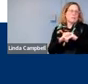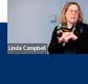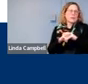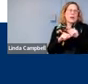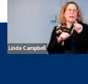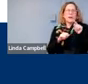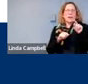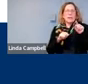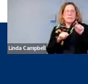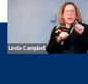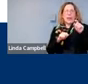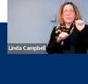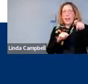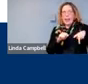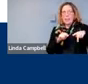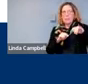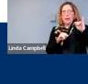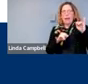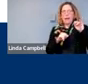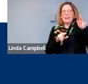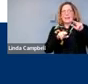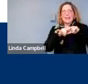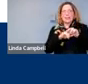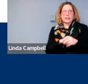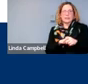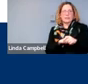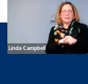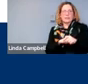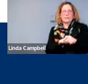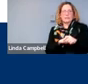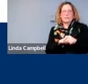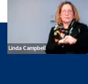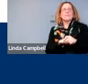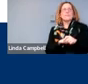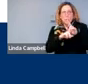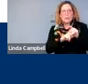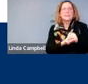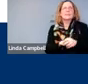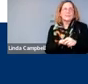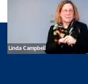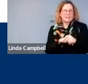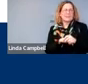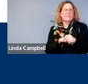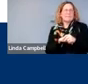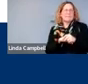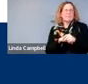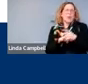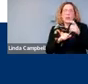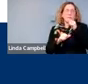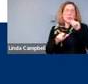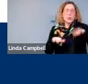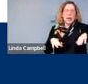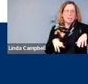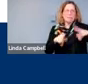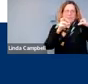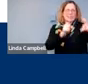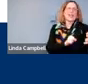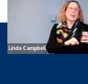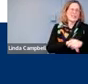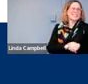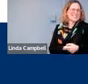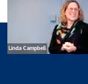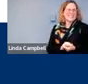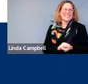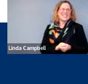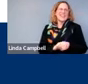or you're shy, if you have the iNaturalist app, use it. Or if you don't